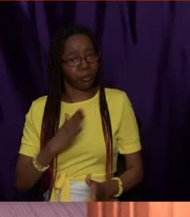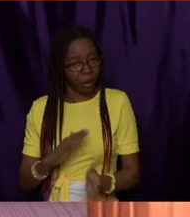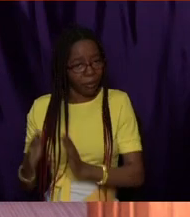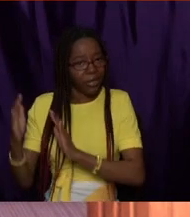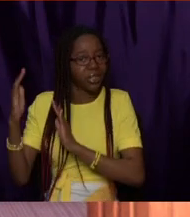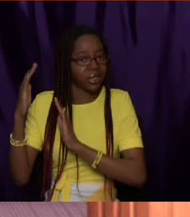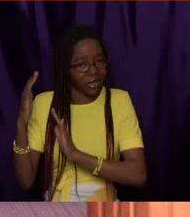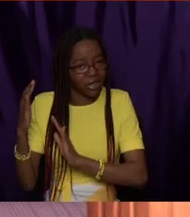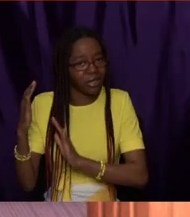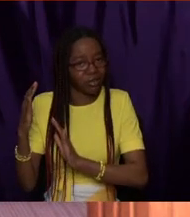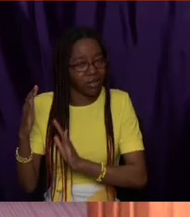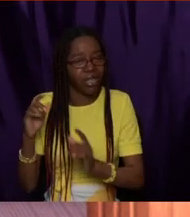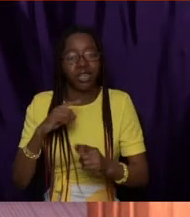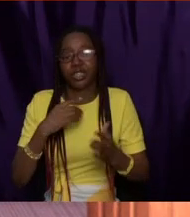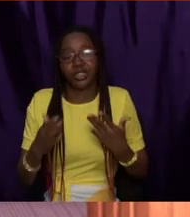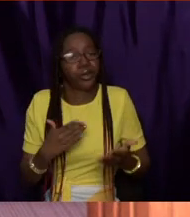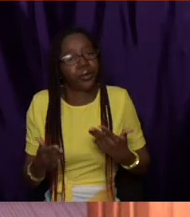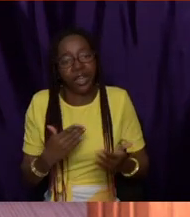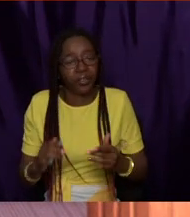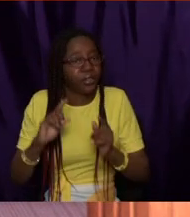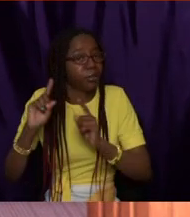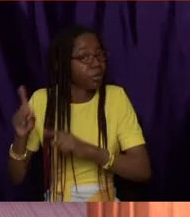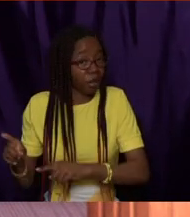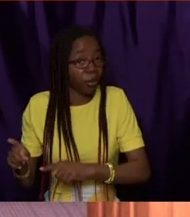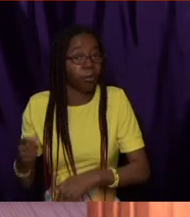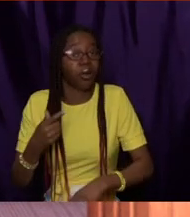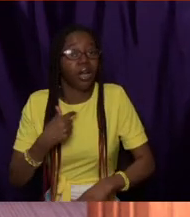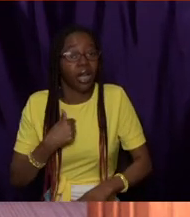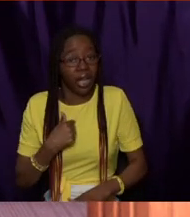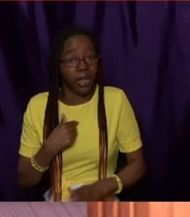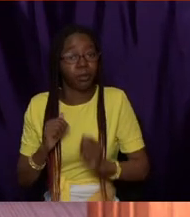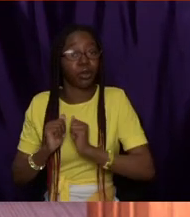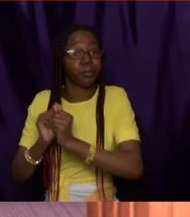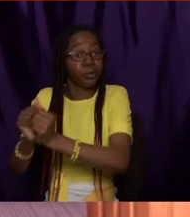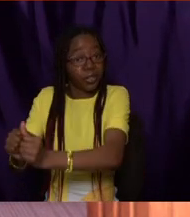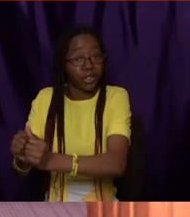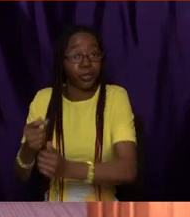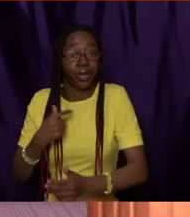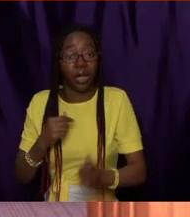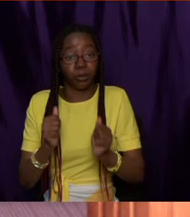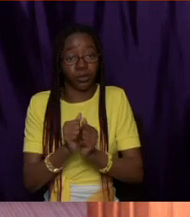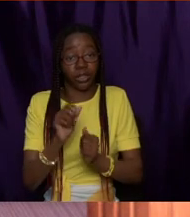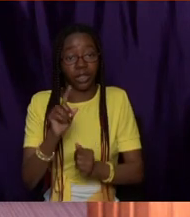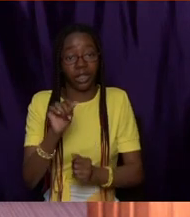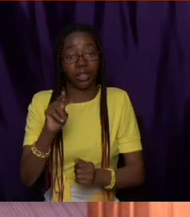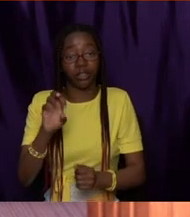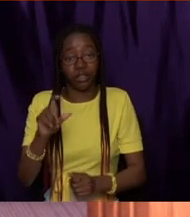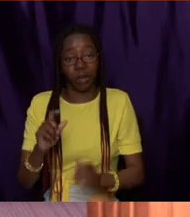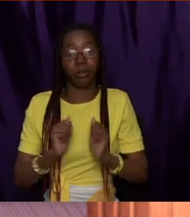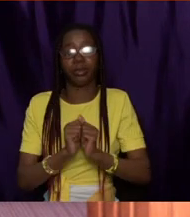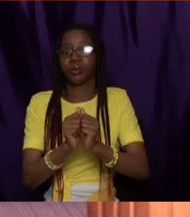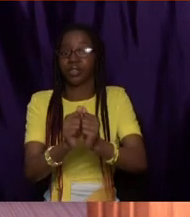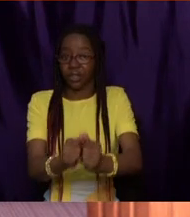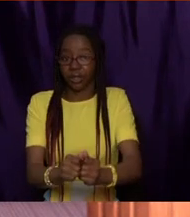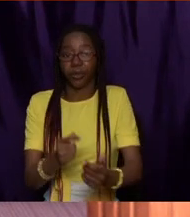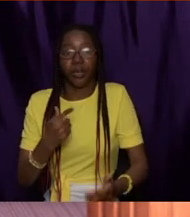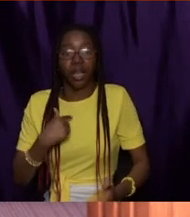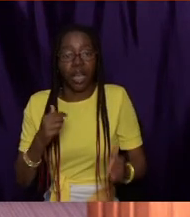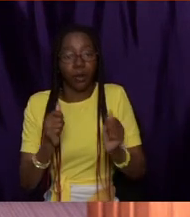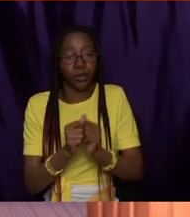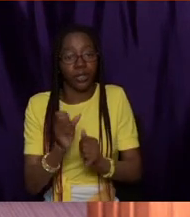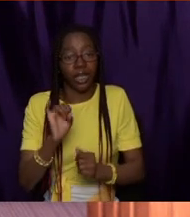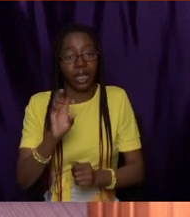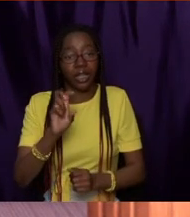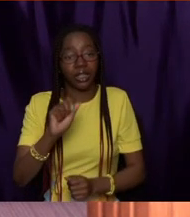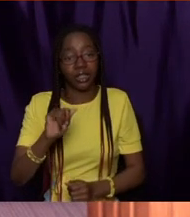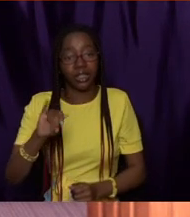presence so that wherever you go, I'm going to be. He says, I was with Daniel, I'm going to be with you. I was with